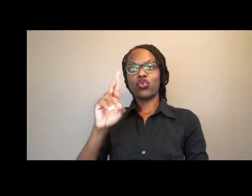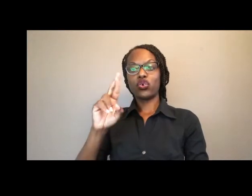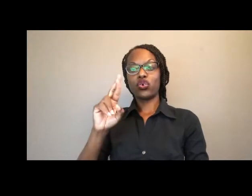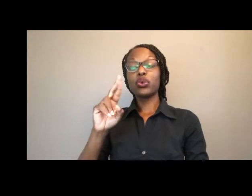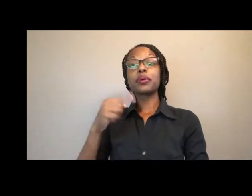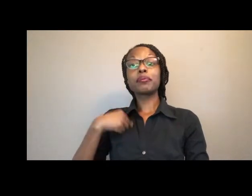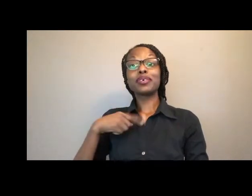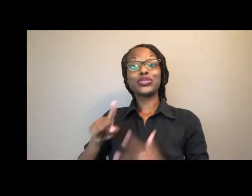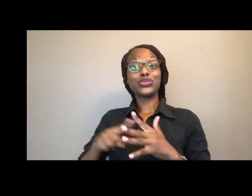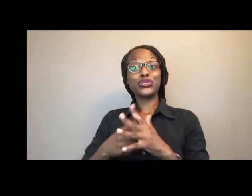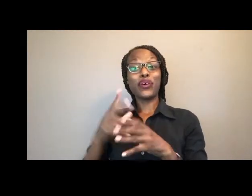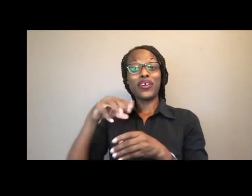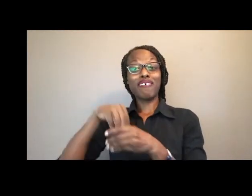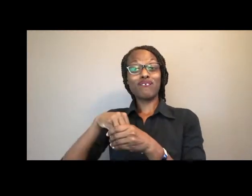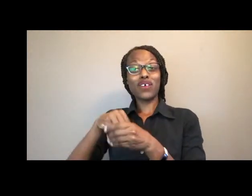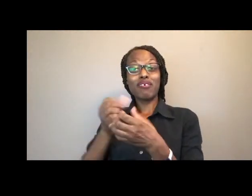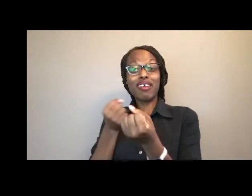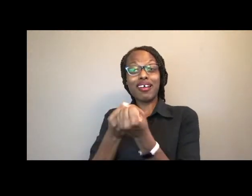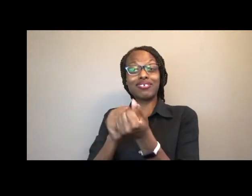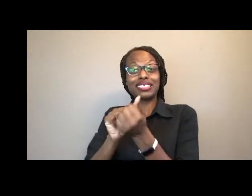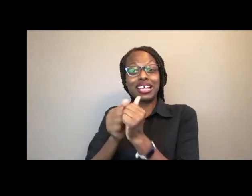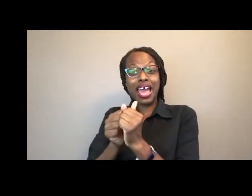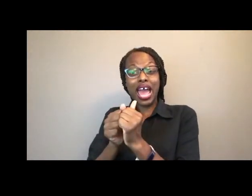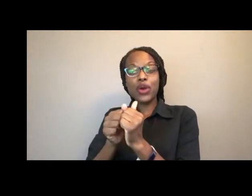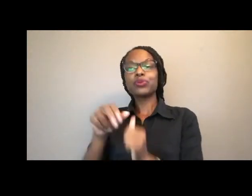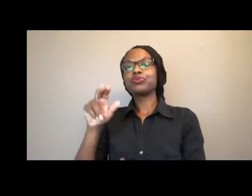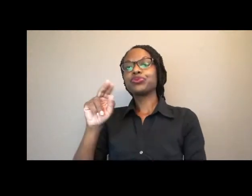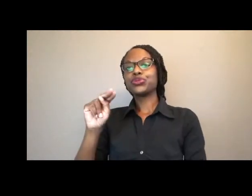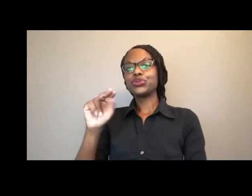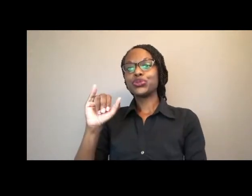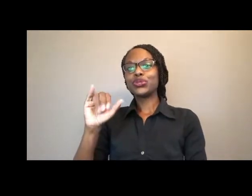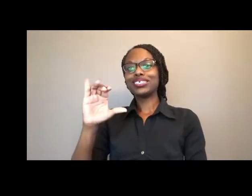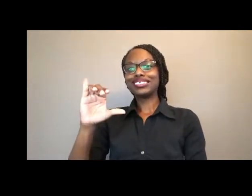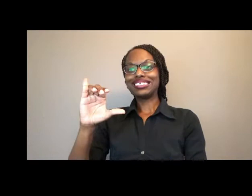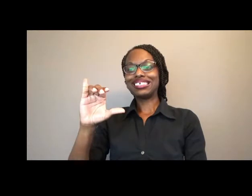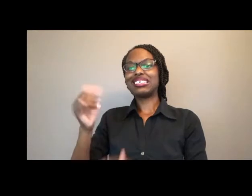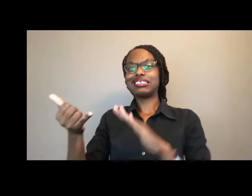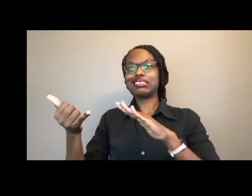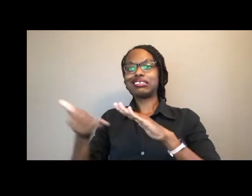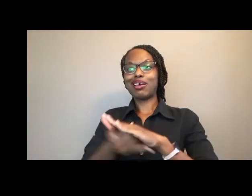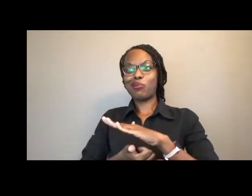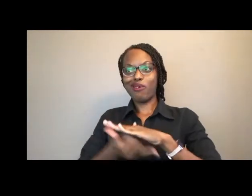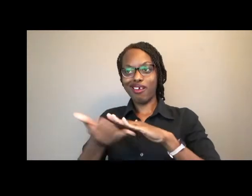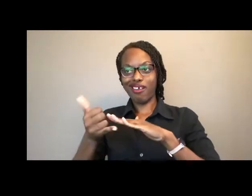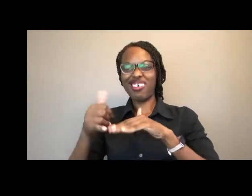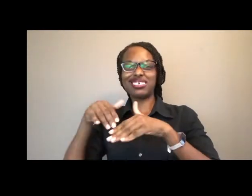issue to tackle, and I relayed it,